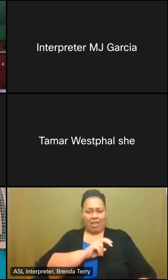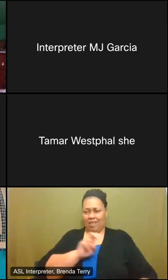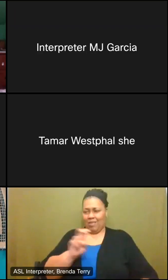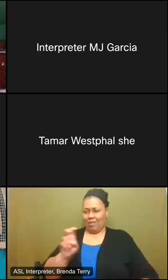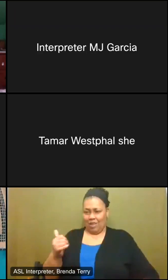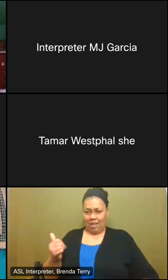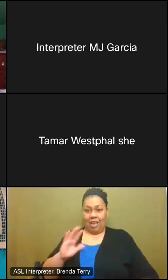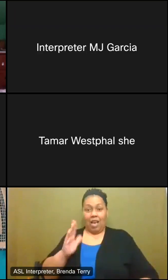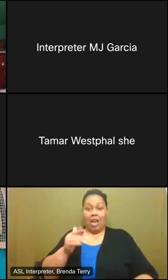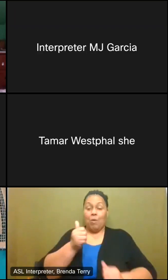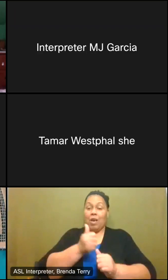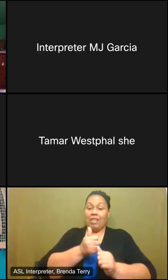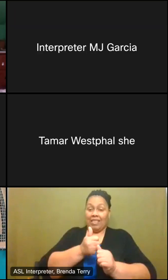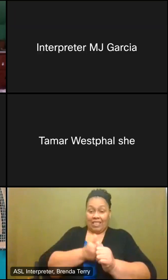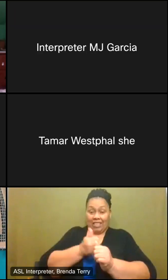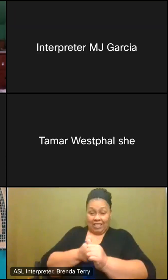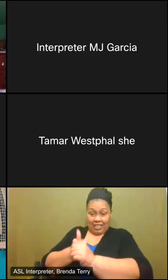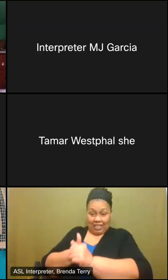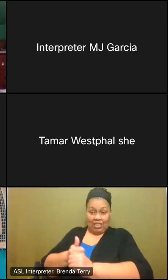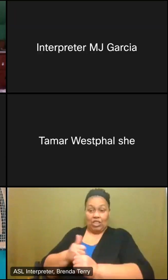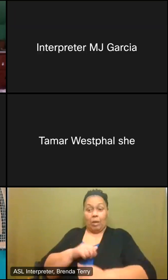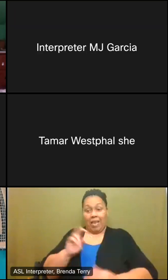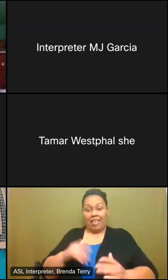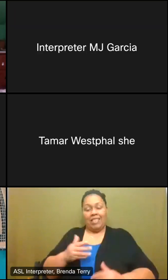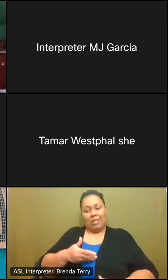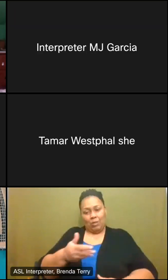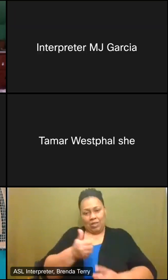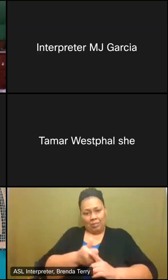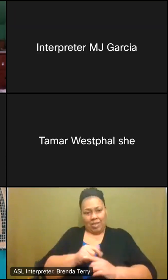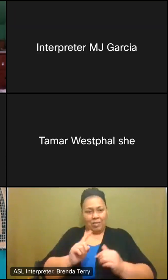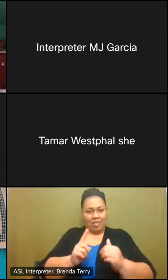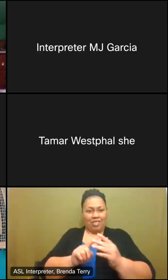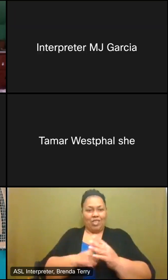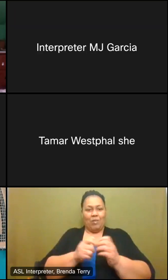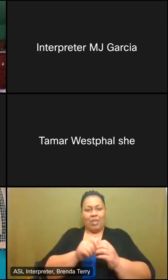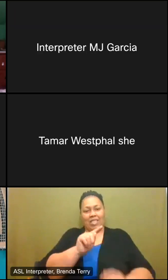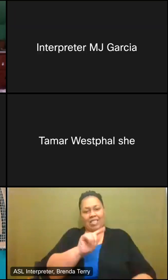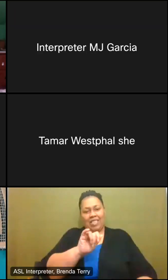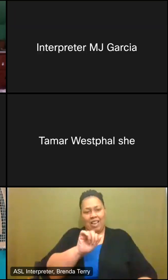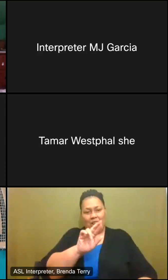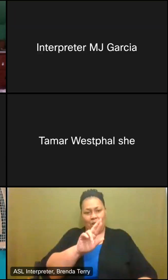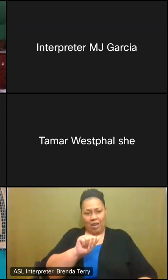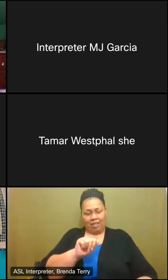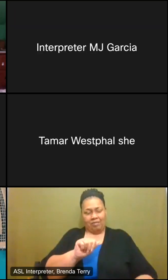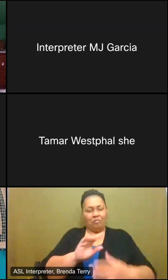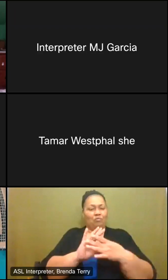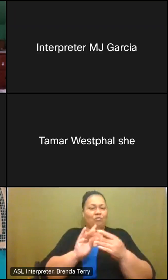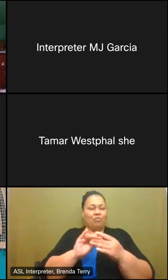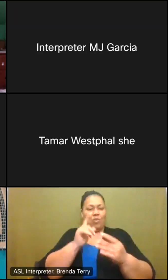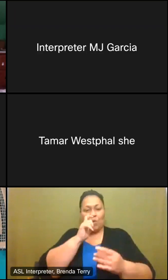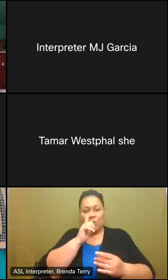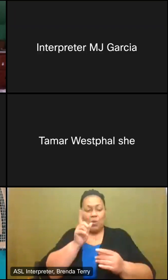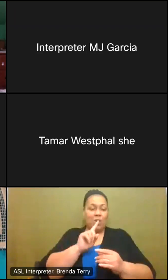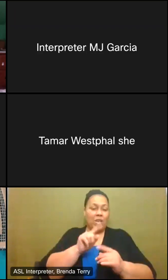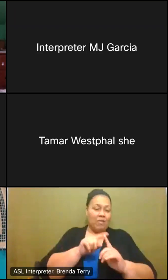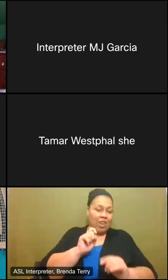of our panelists to please introduce themselves. And first we'll start with Tiara and share us a little bit about who you are and where you're